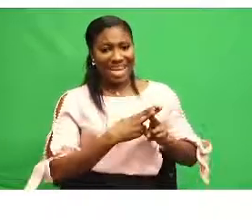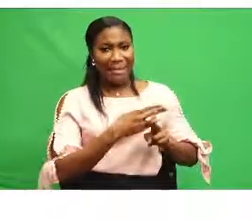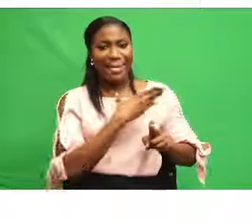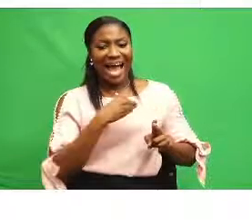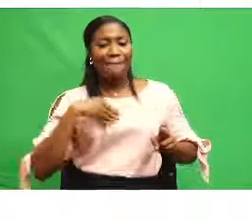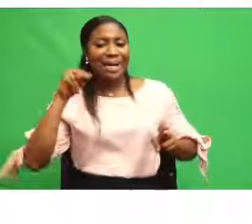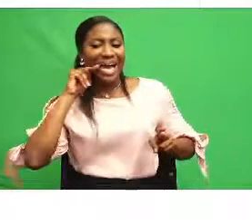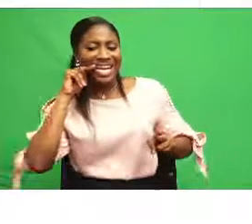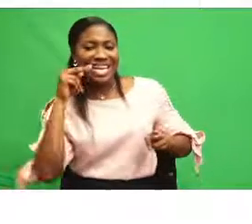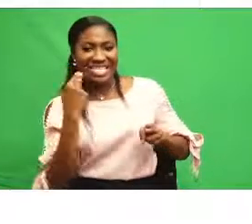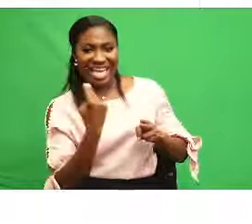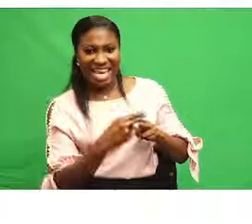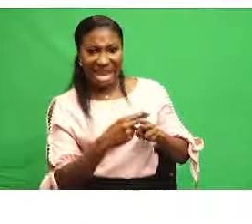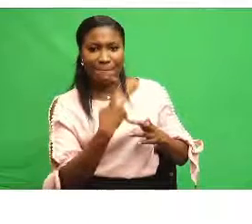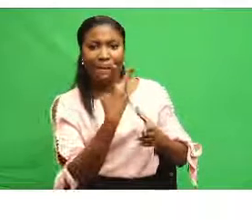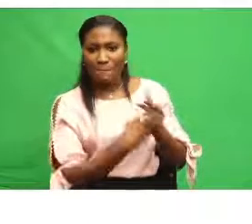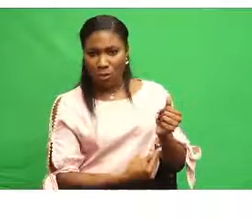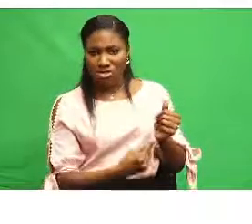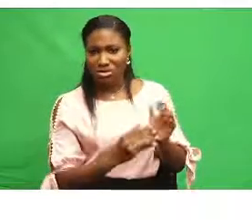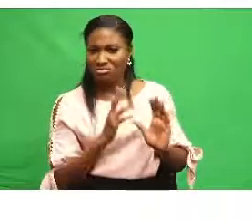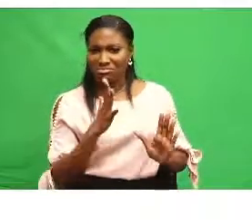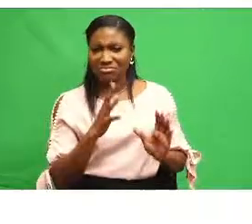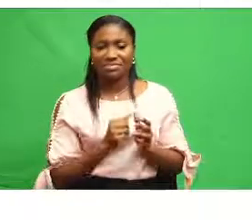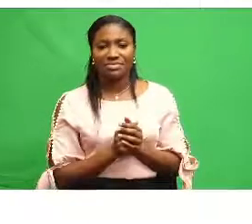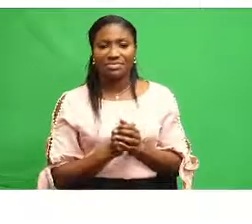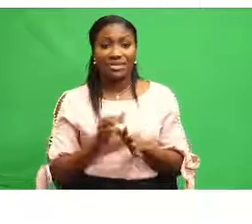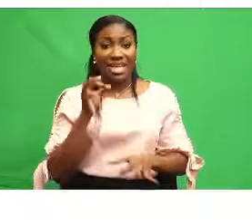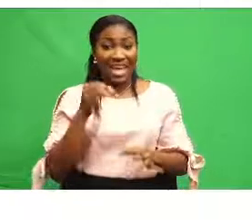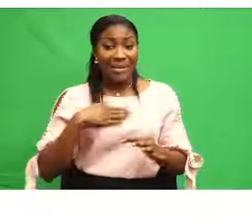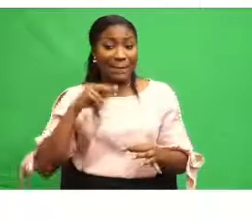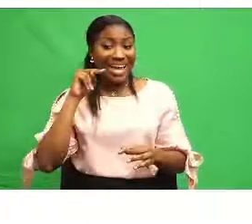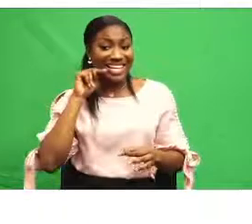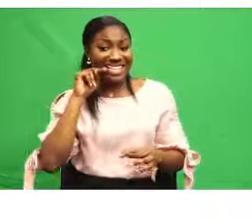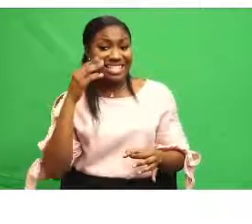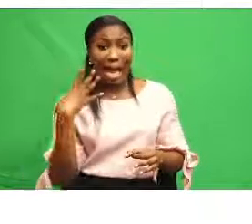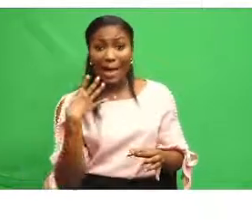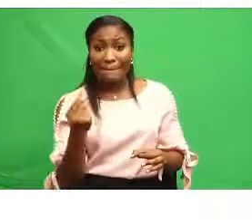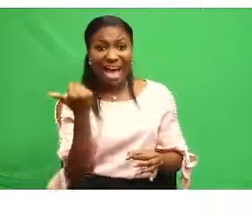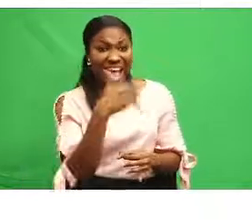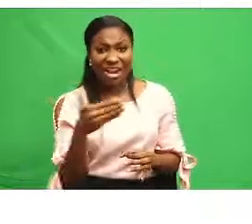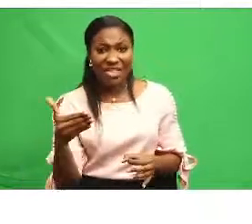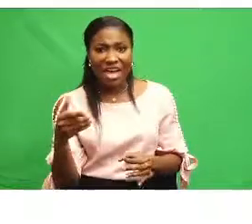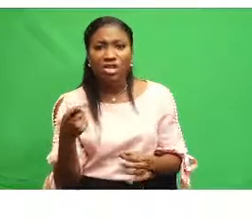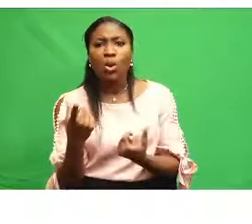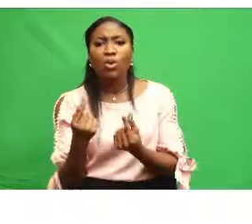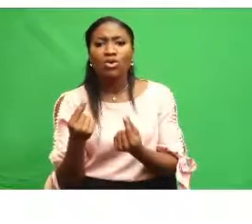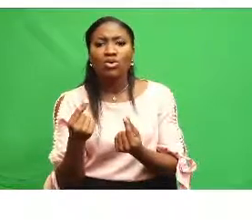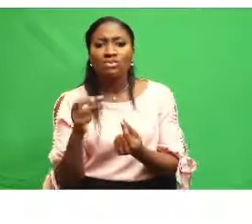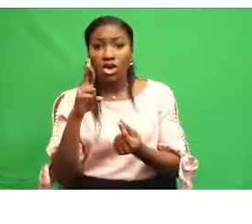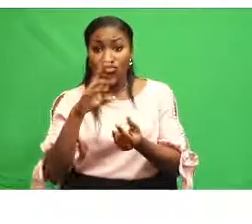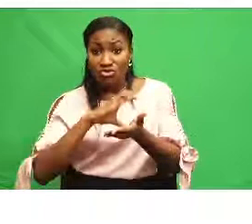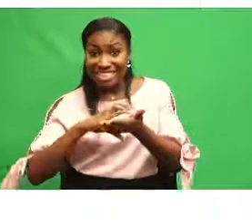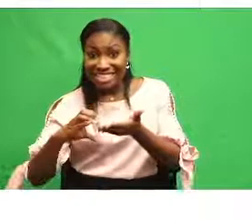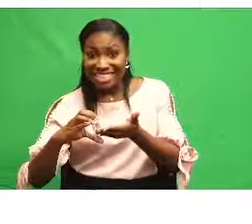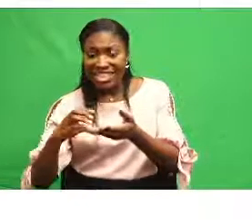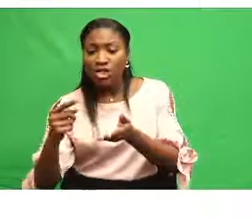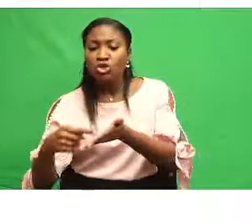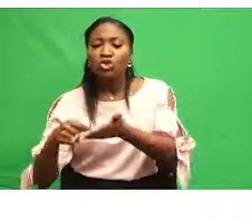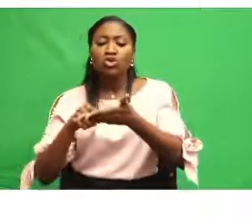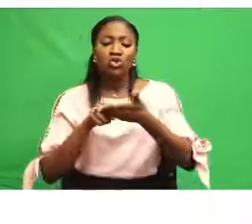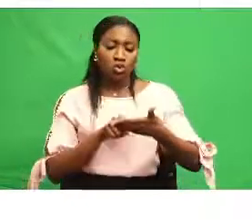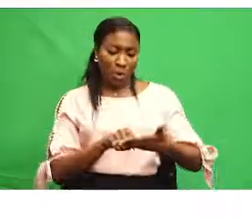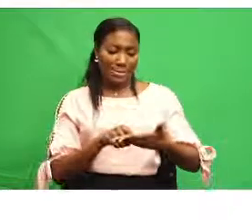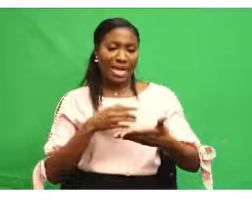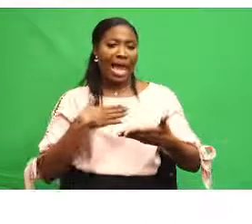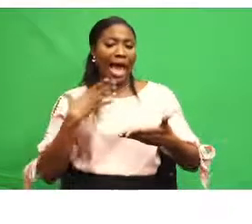no problem with that. If she buy anything, note this point, she bring the receipt for me. I'm sure about that. I gave